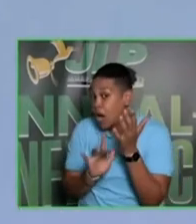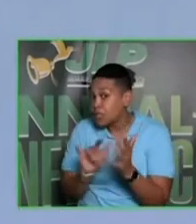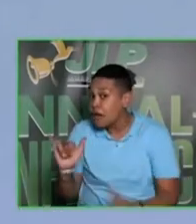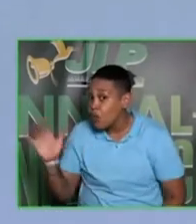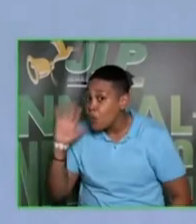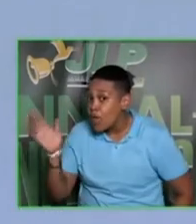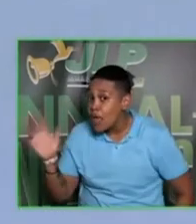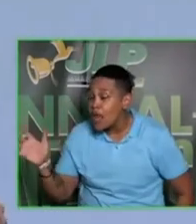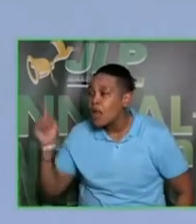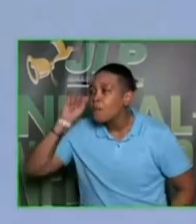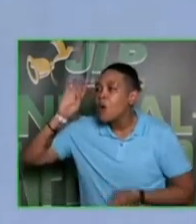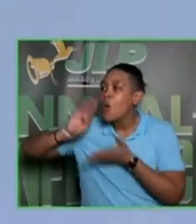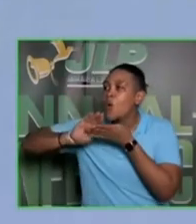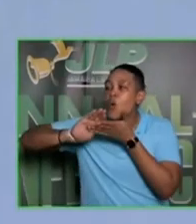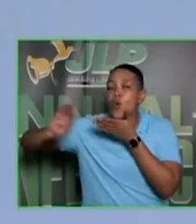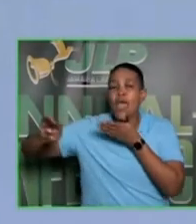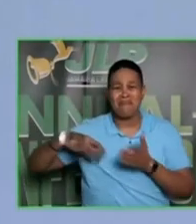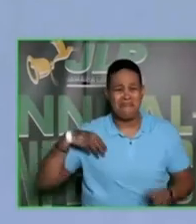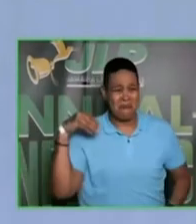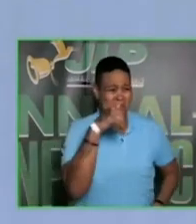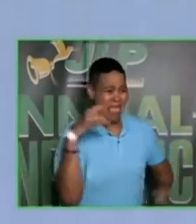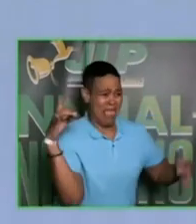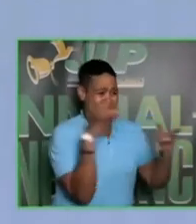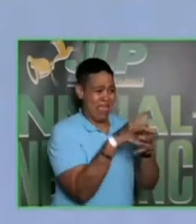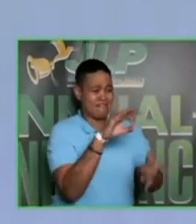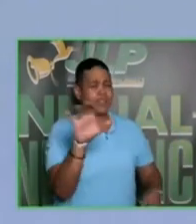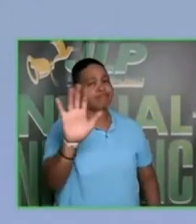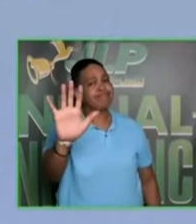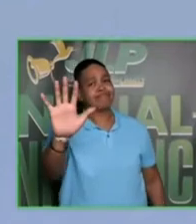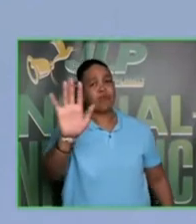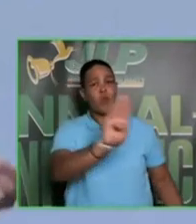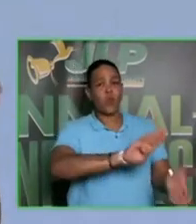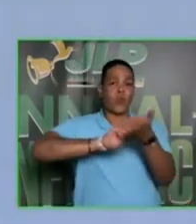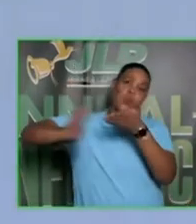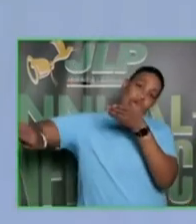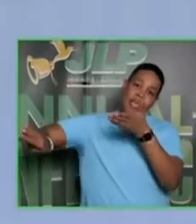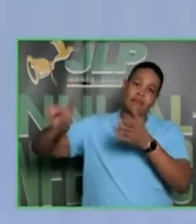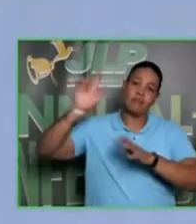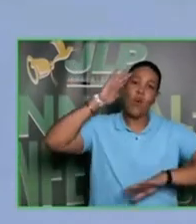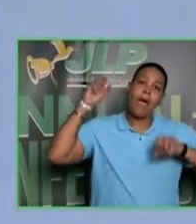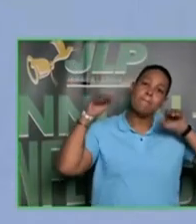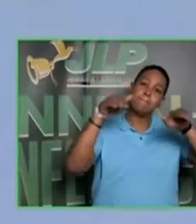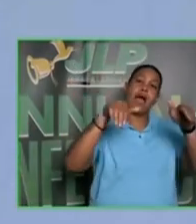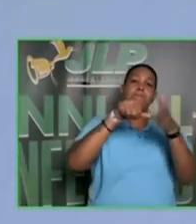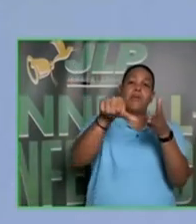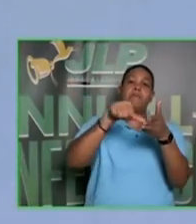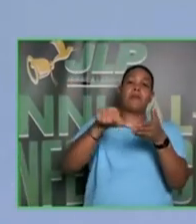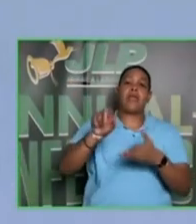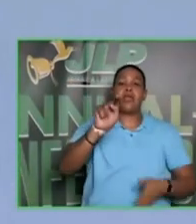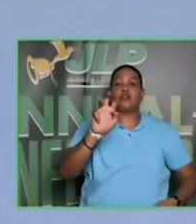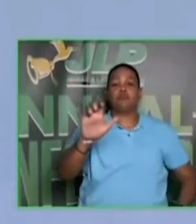but we will waive the reconnection fee, because the objective is to get you back on the system.